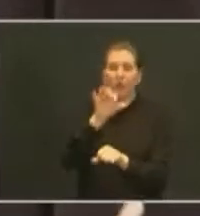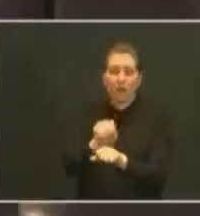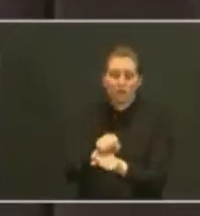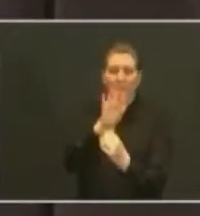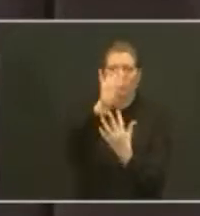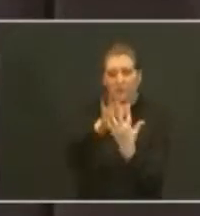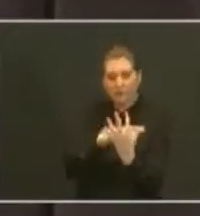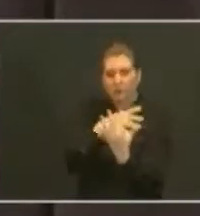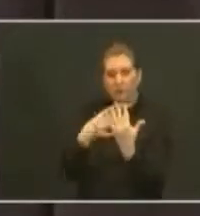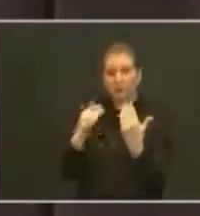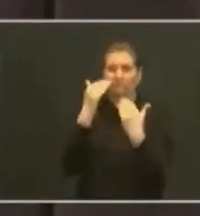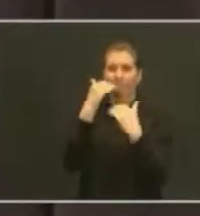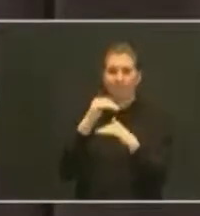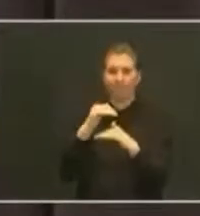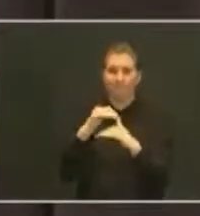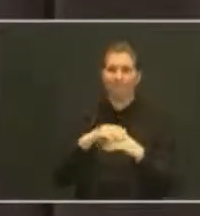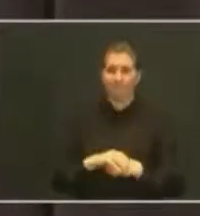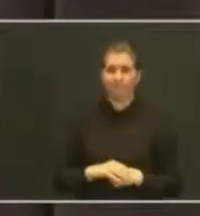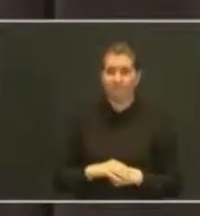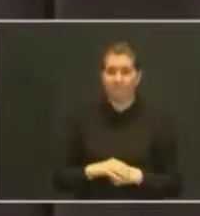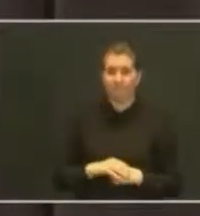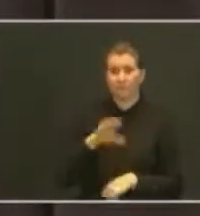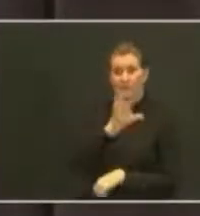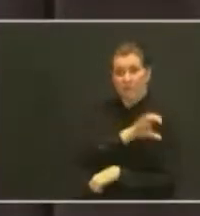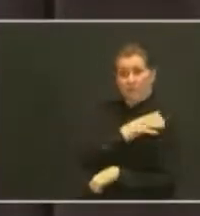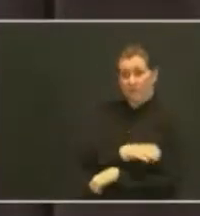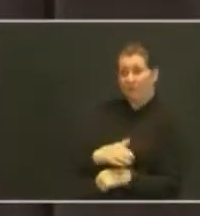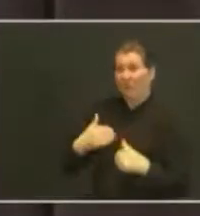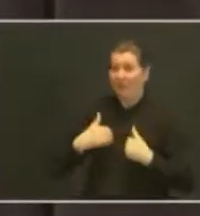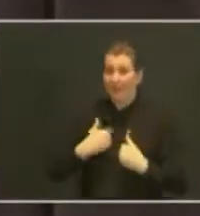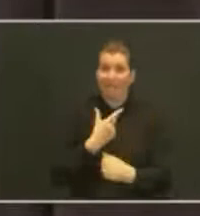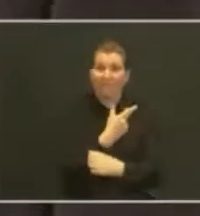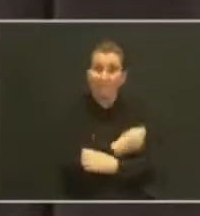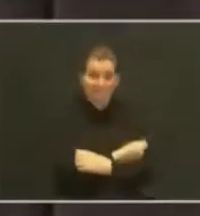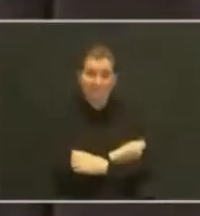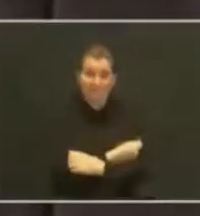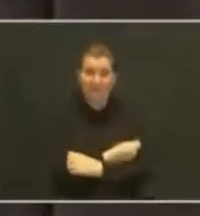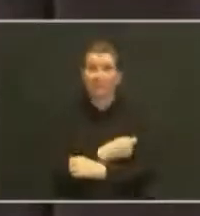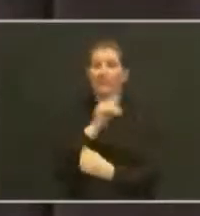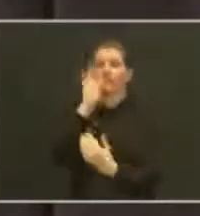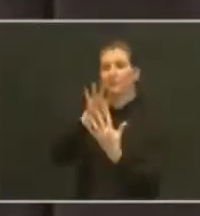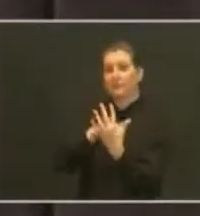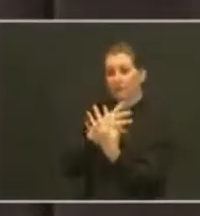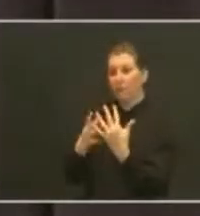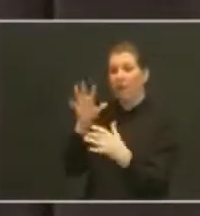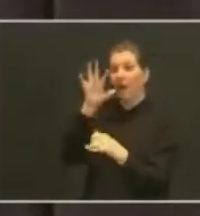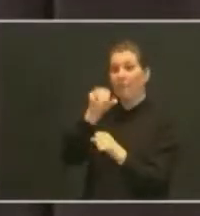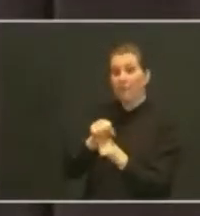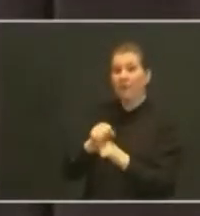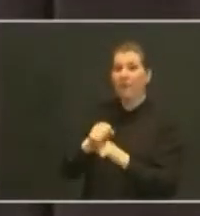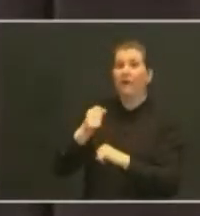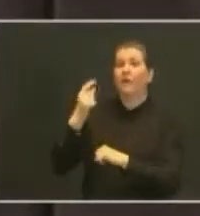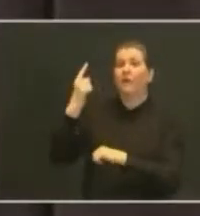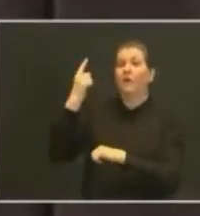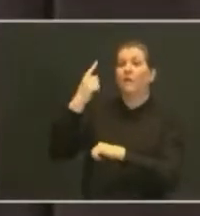few days, would then take place after the vaccinator received the vaccine.